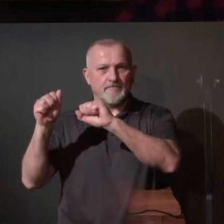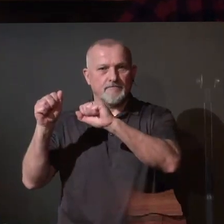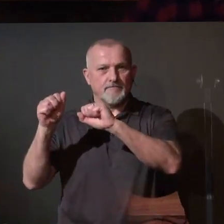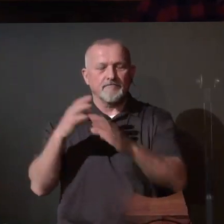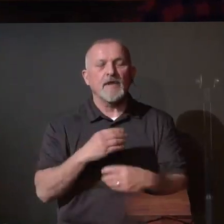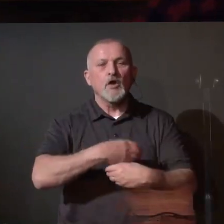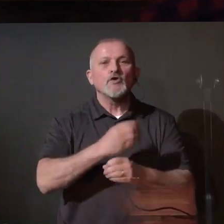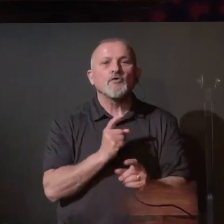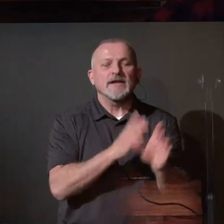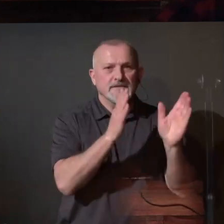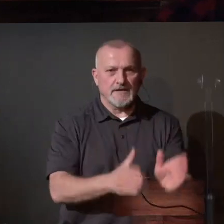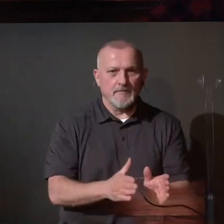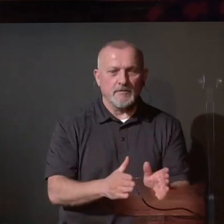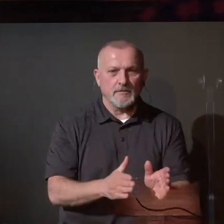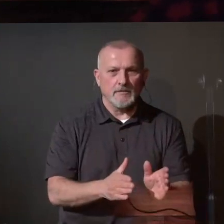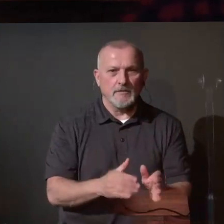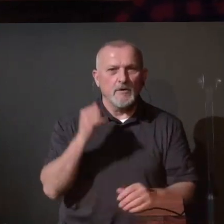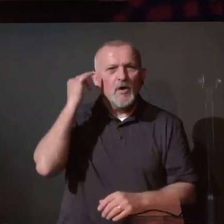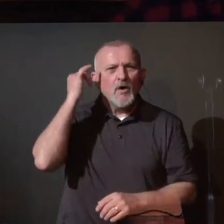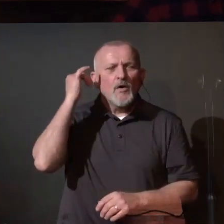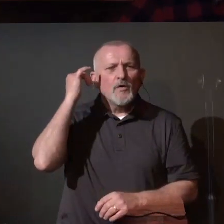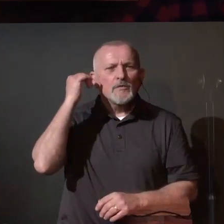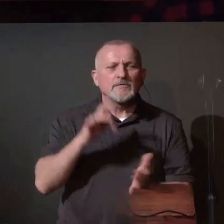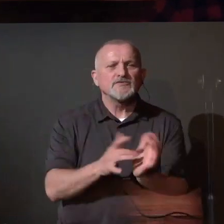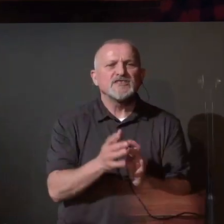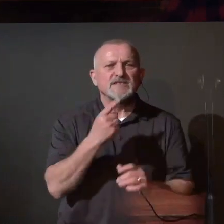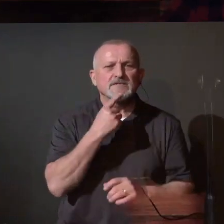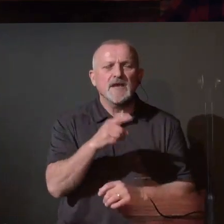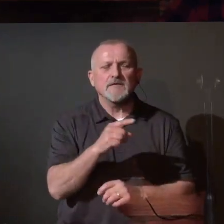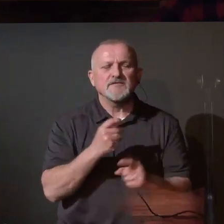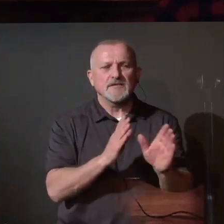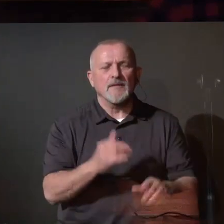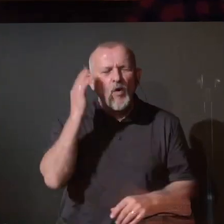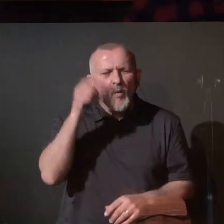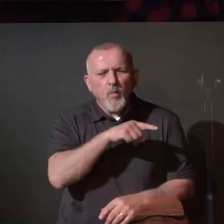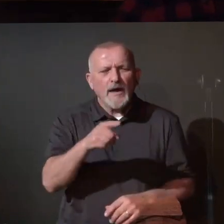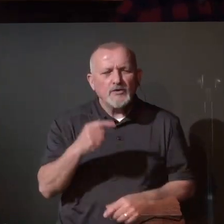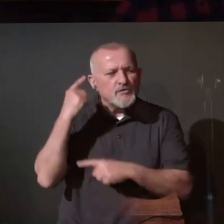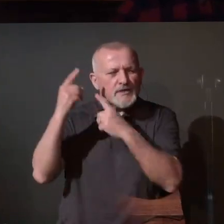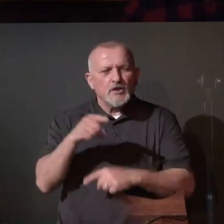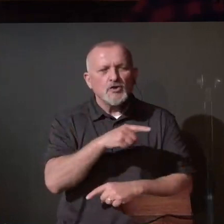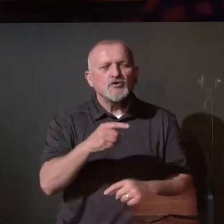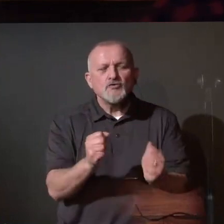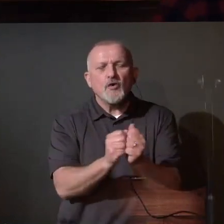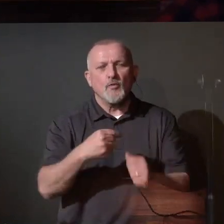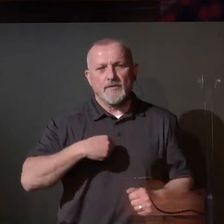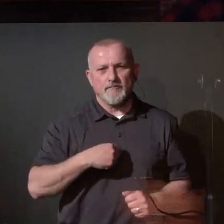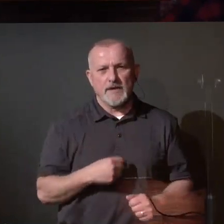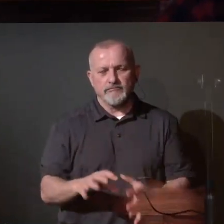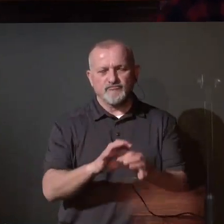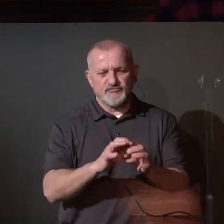Disciple, why do you think you were with me for 3 years? It is better that I leave, because when I